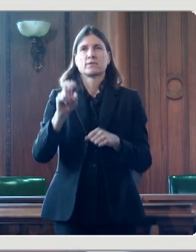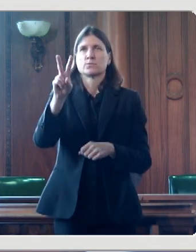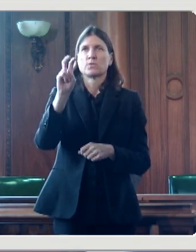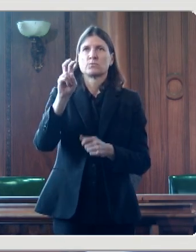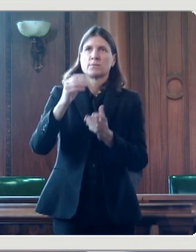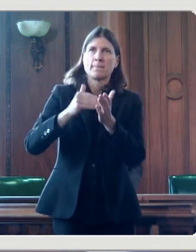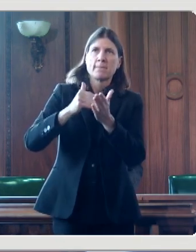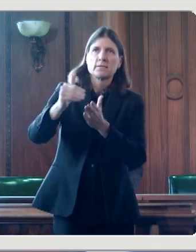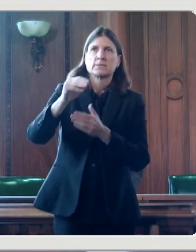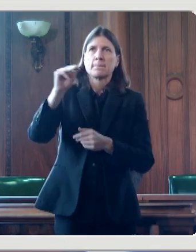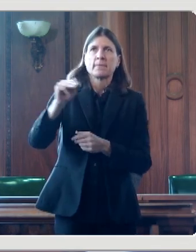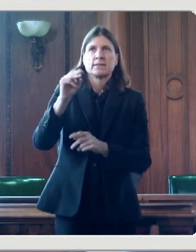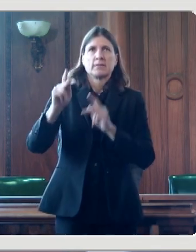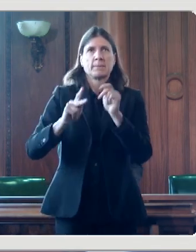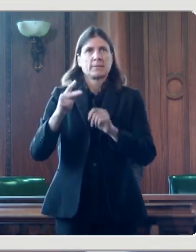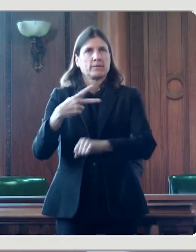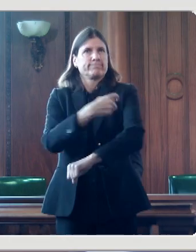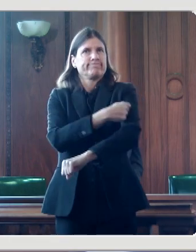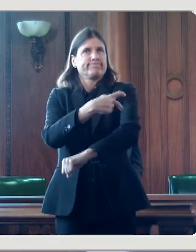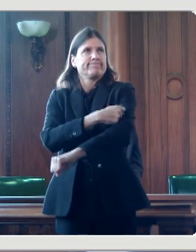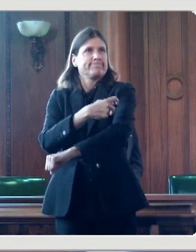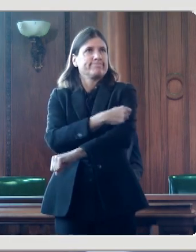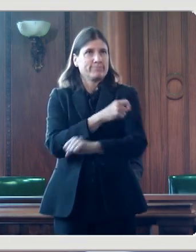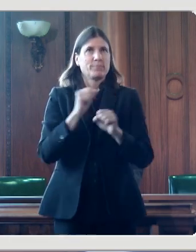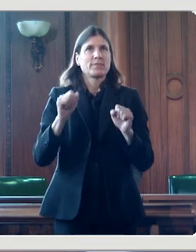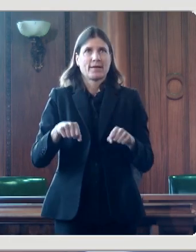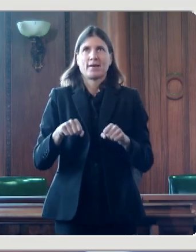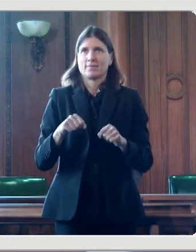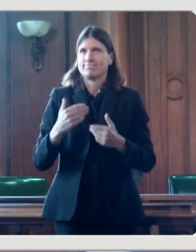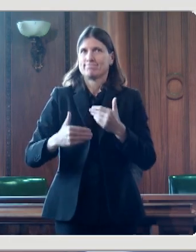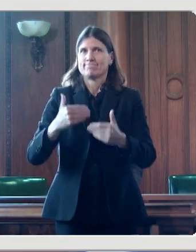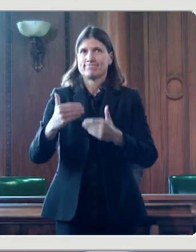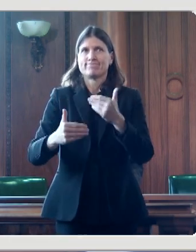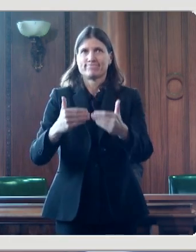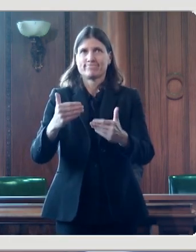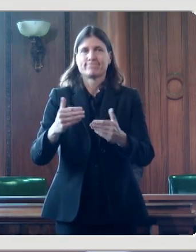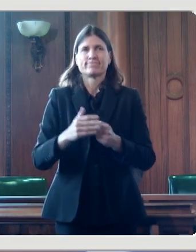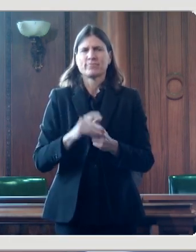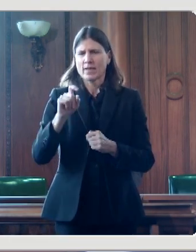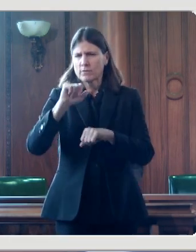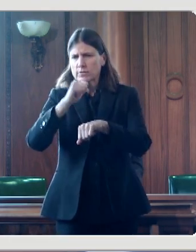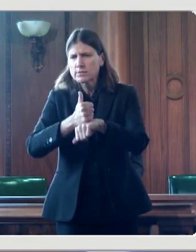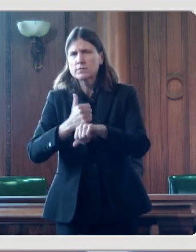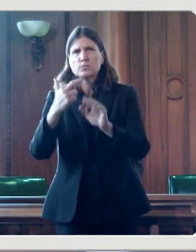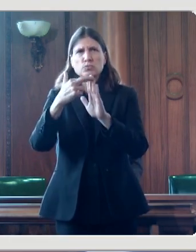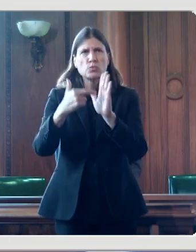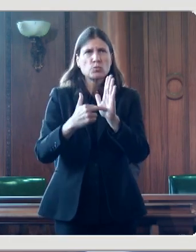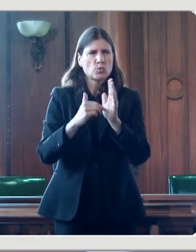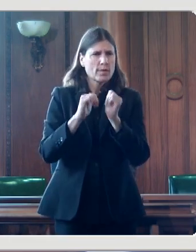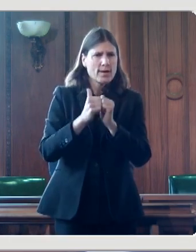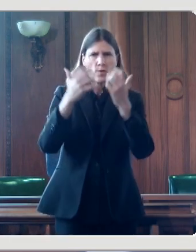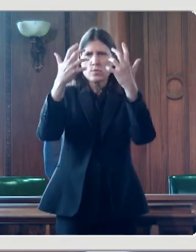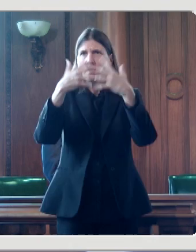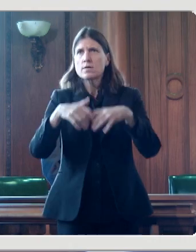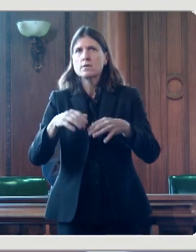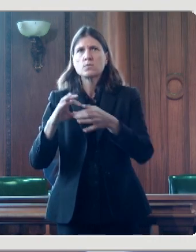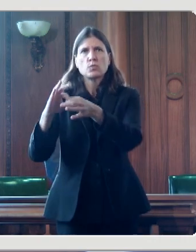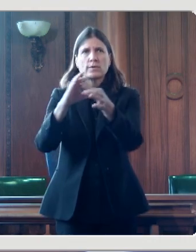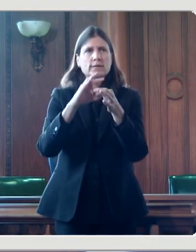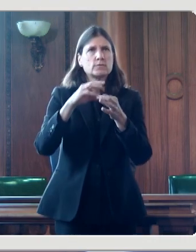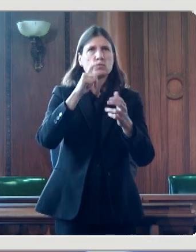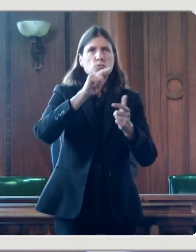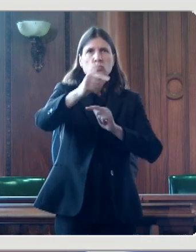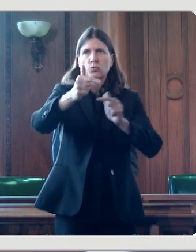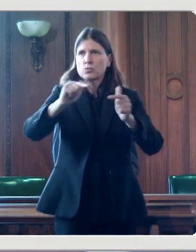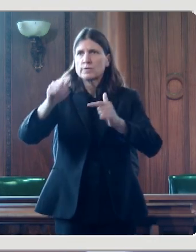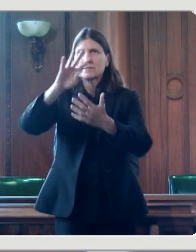we have clarity and transparency, the supply that we need, and coordination of efforts to ensure that it's distributed equitably